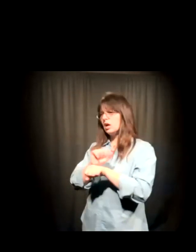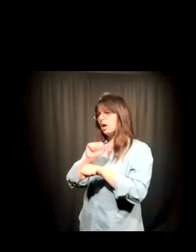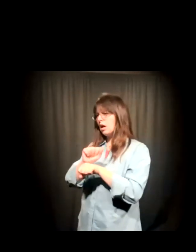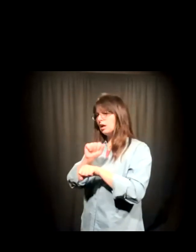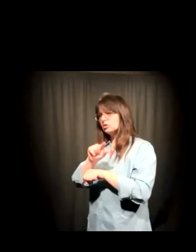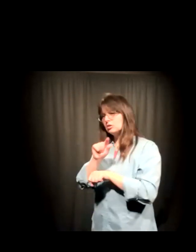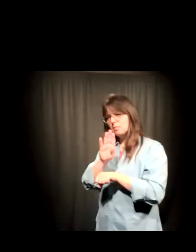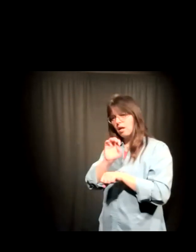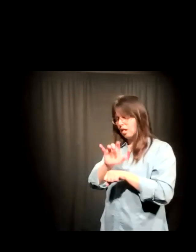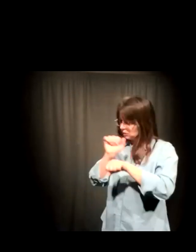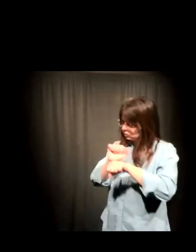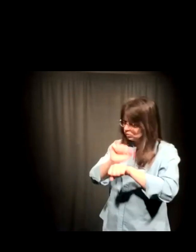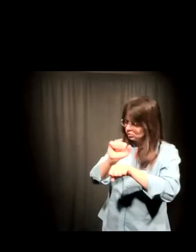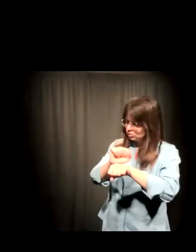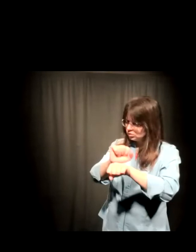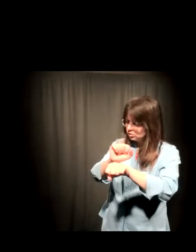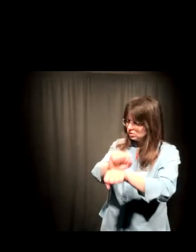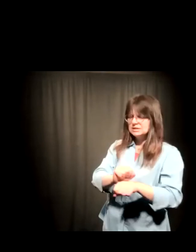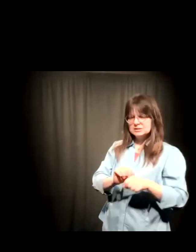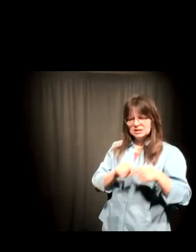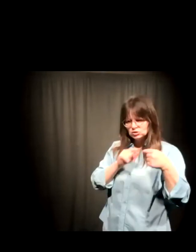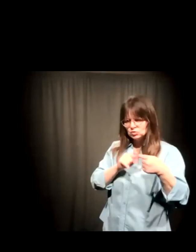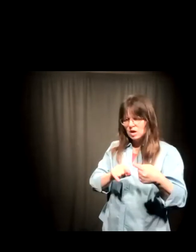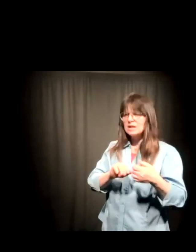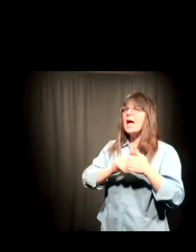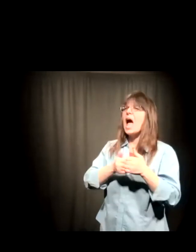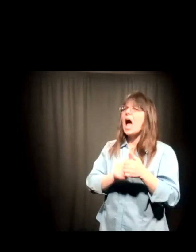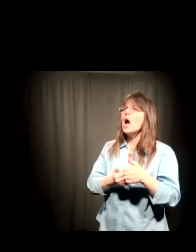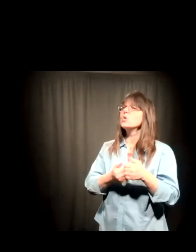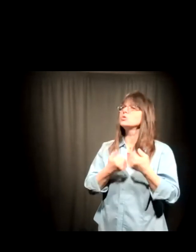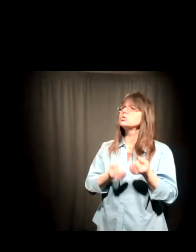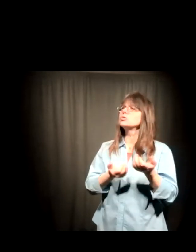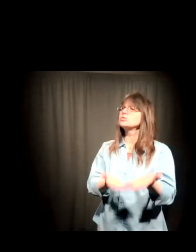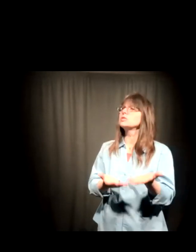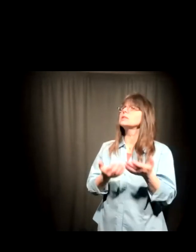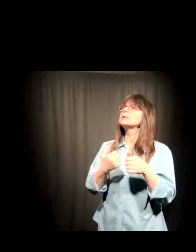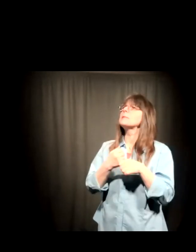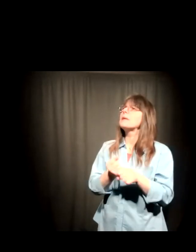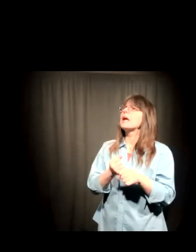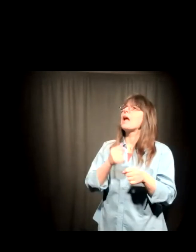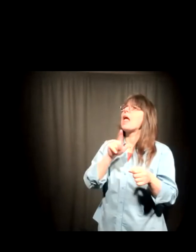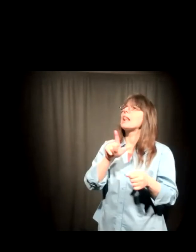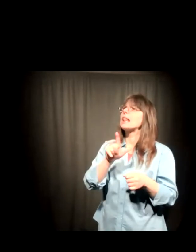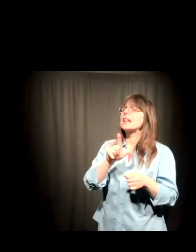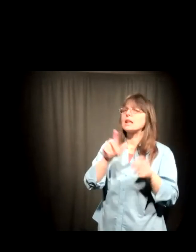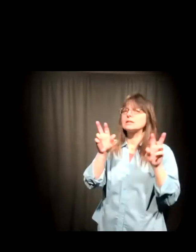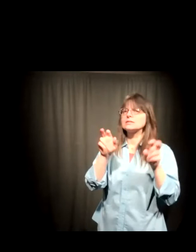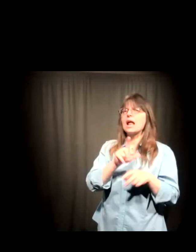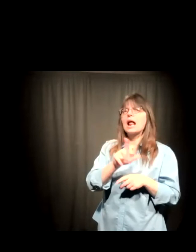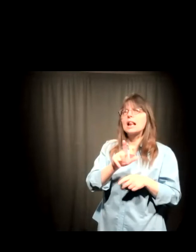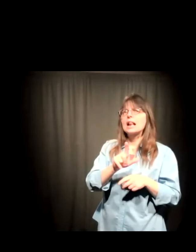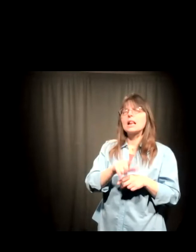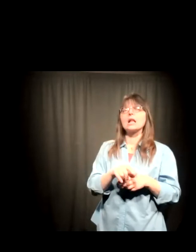his room, he struggled with the L sounds. He studied his own tongue in the mirror as he repeated